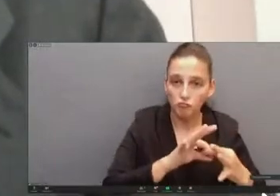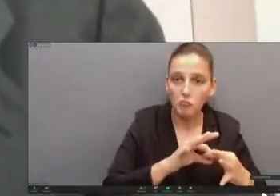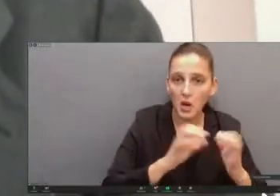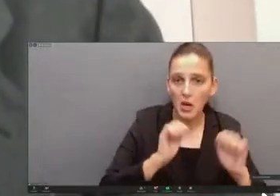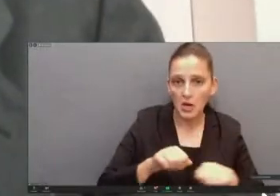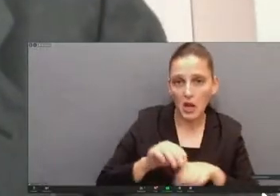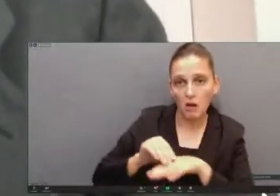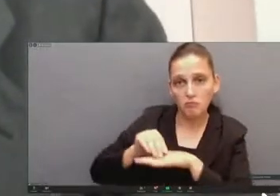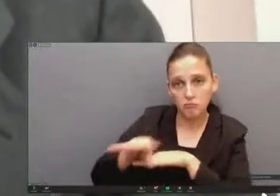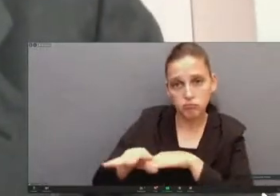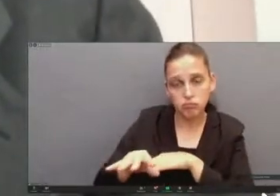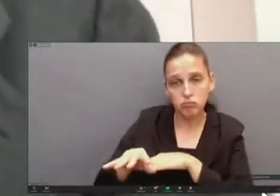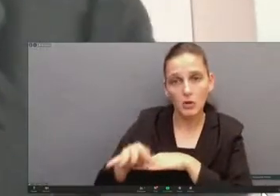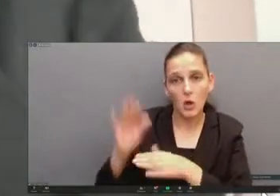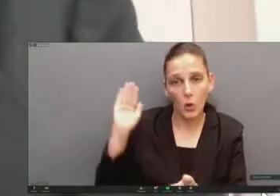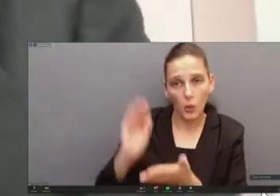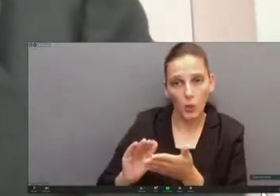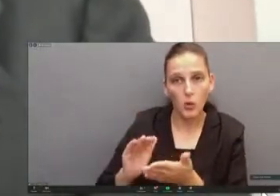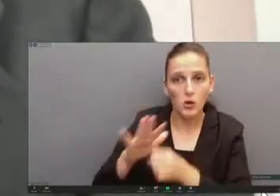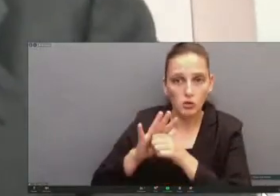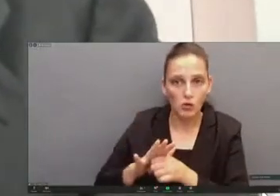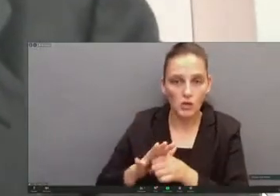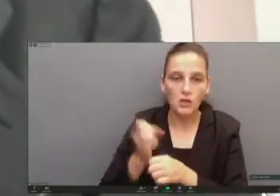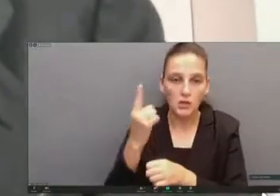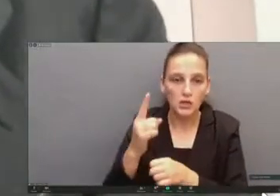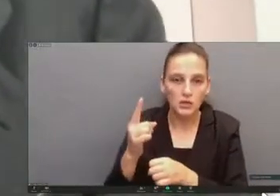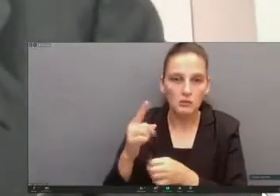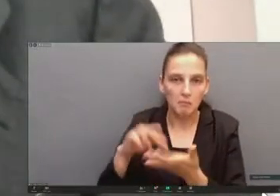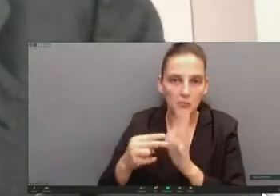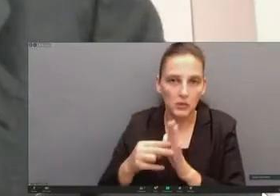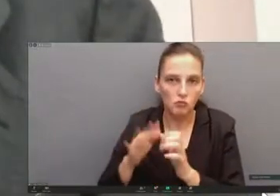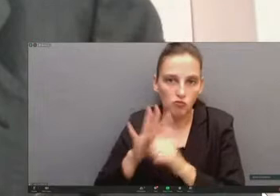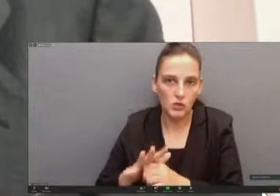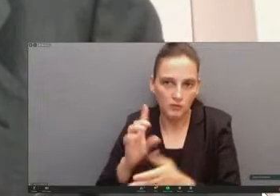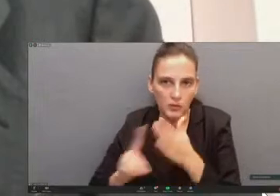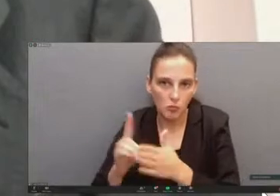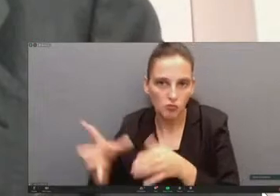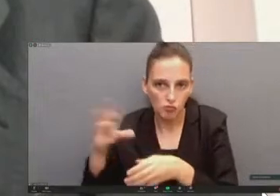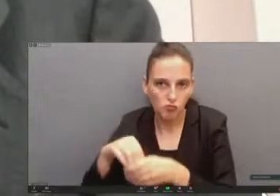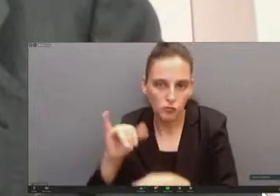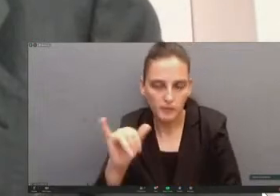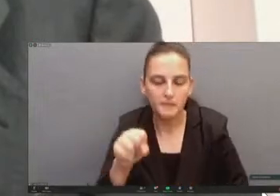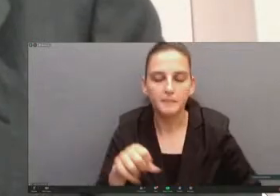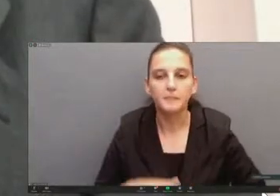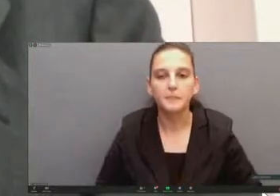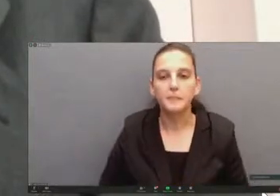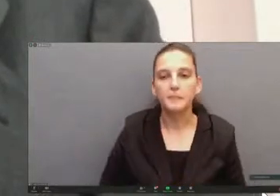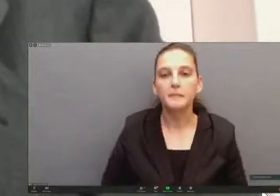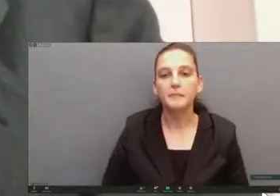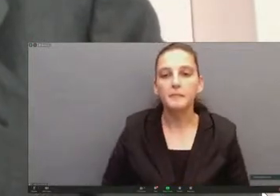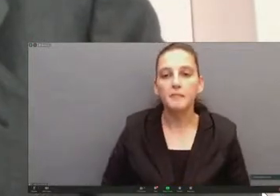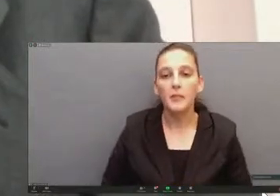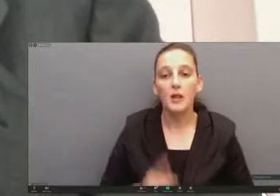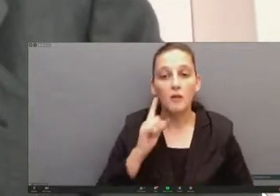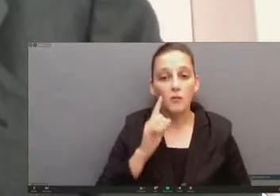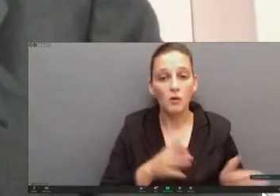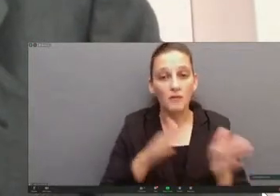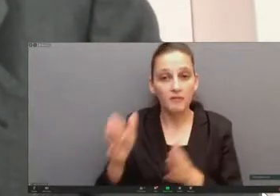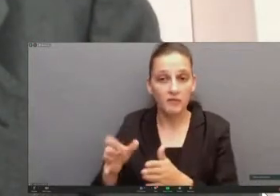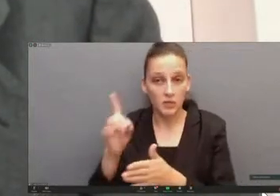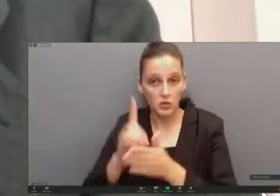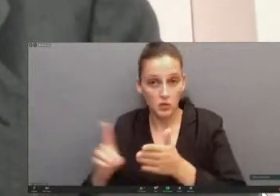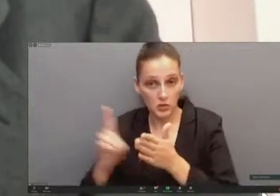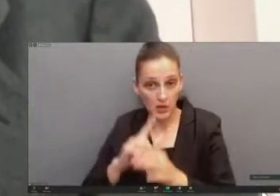stresses, including the stress of discrimination. In terms of the effects of discrimination on